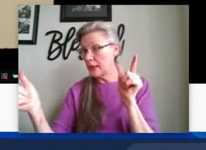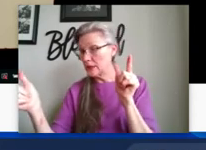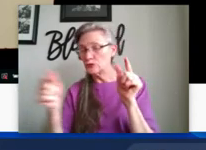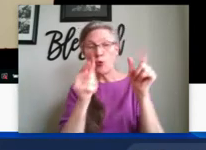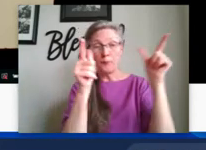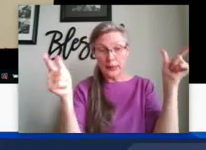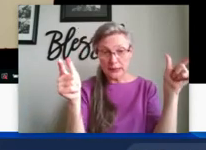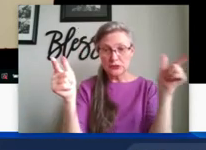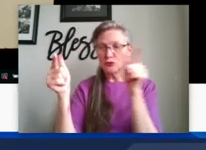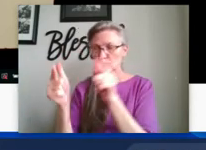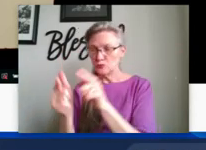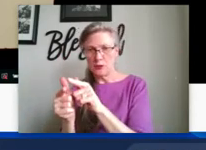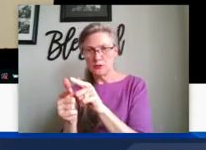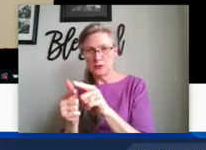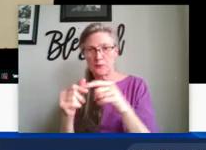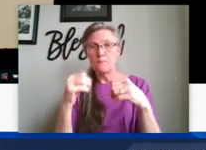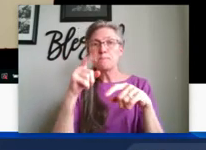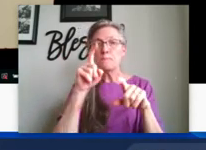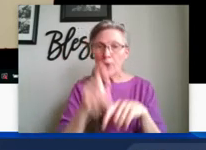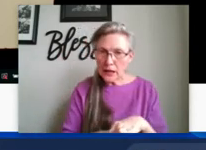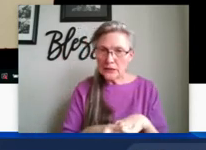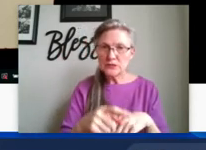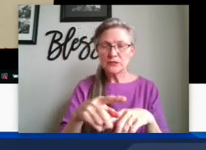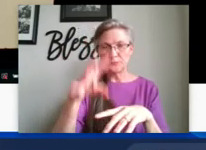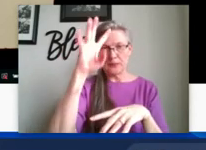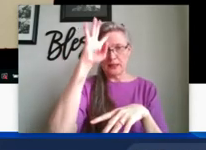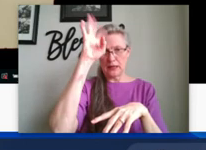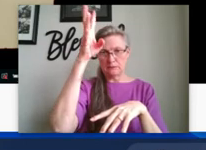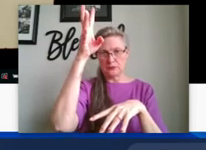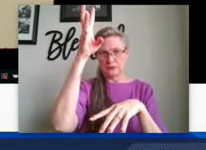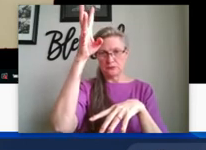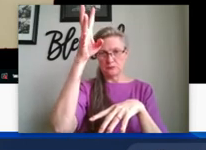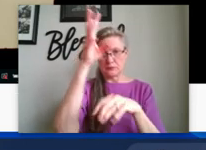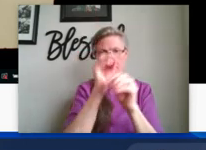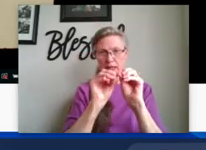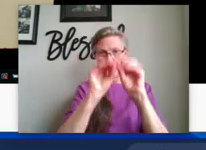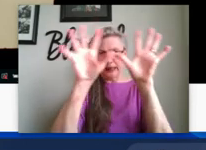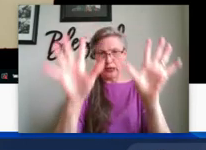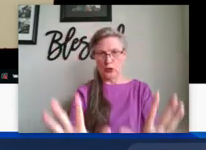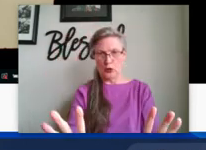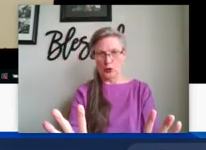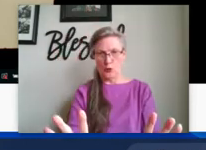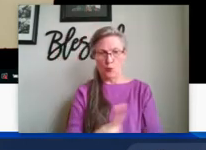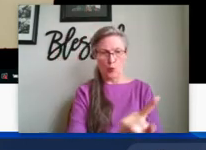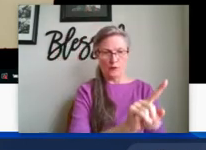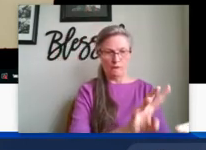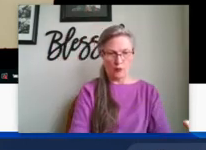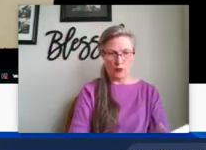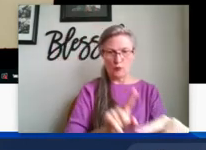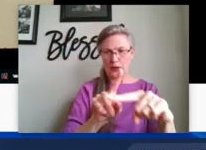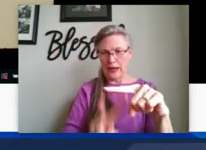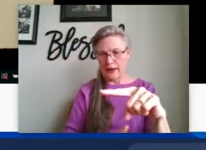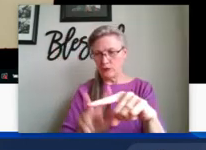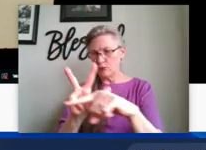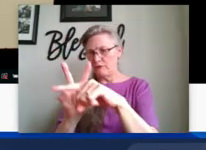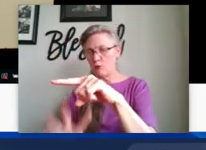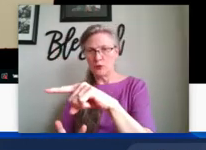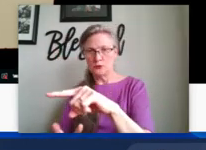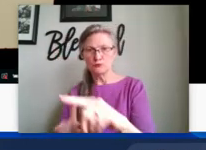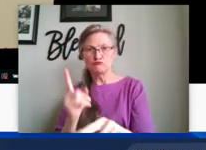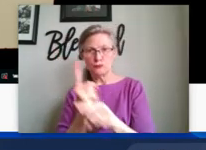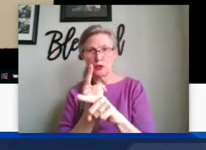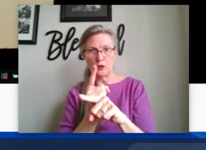makes sense, right? My scale, just like on a ruler, it's moving up right now, right? From 1/4 to 1/2 to 3/4. Now I also need to make